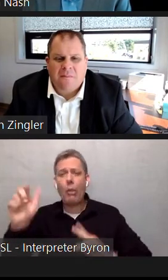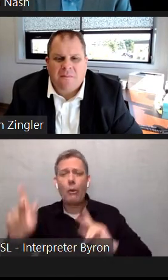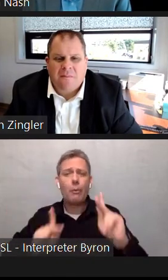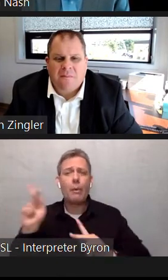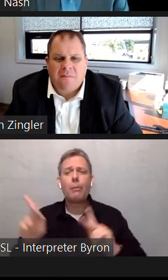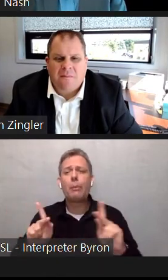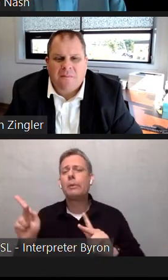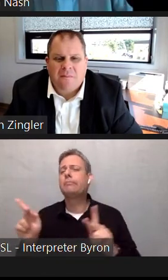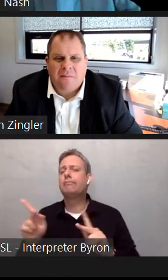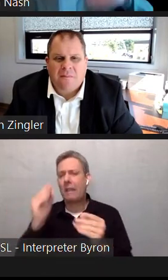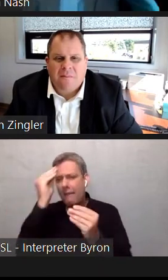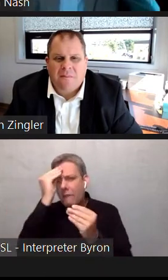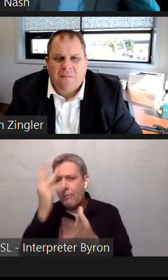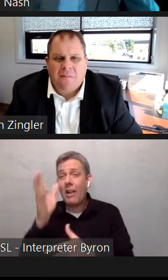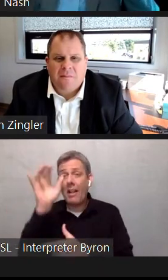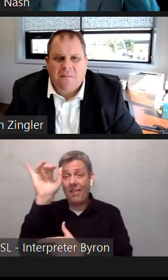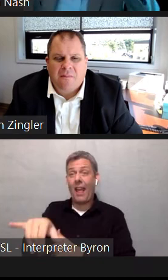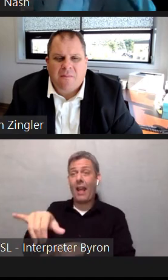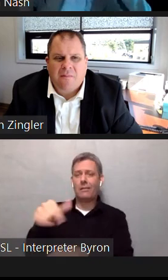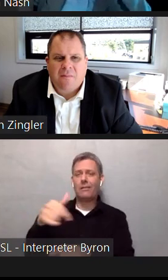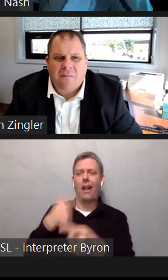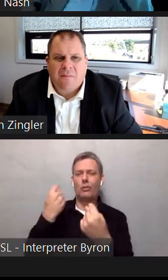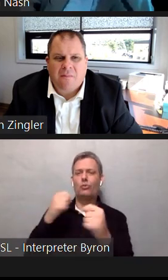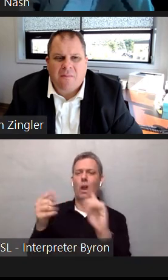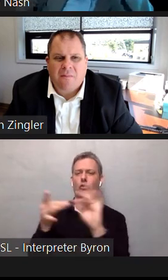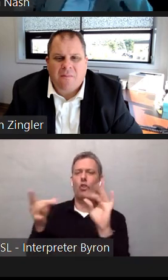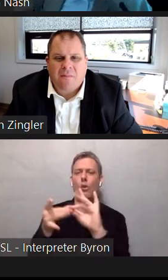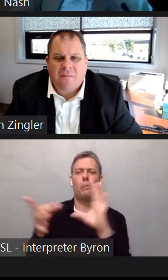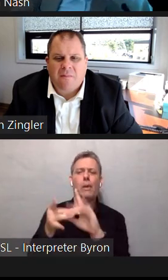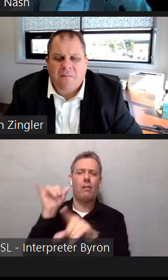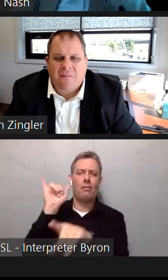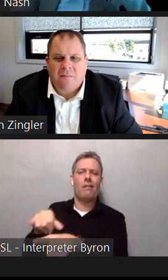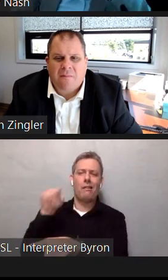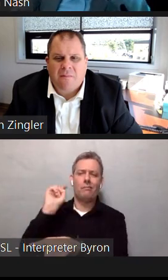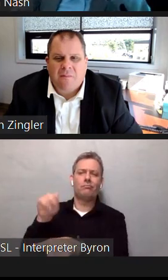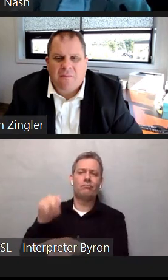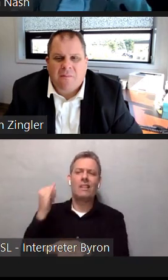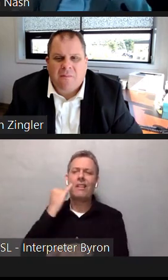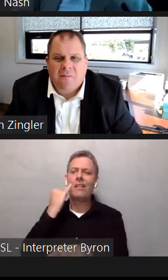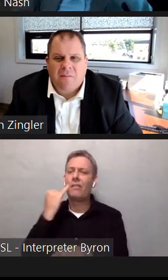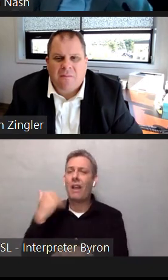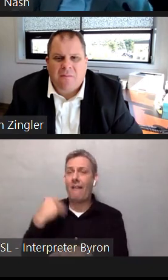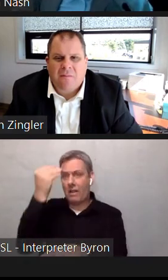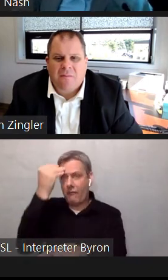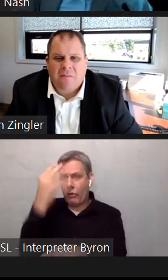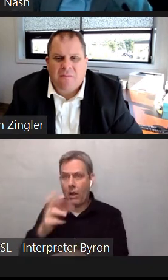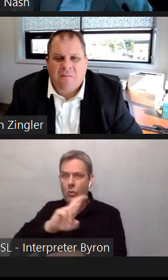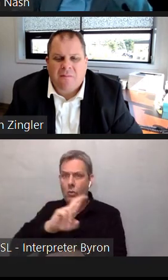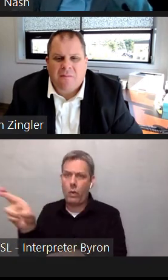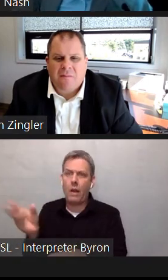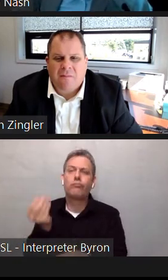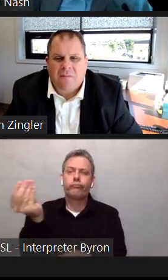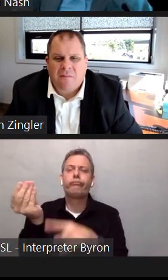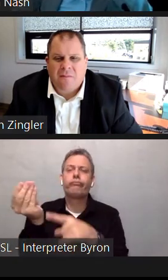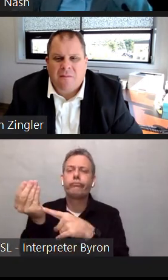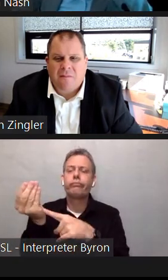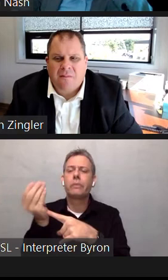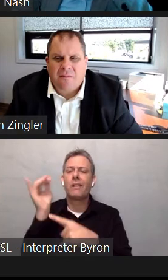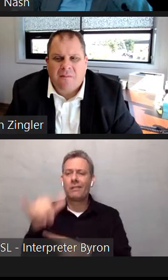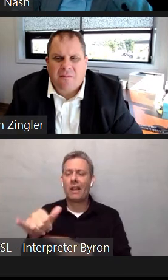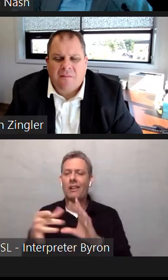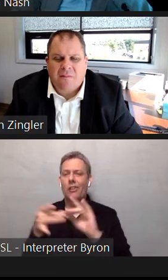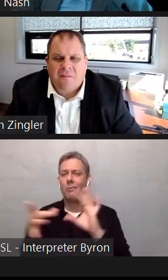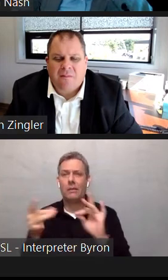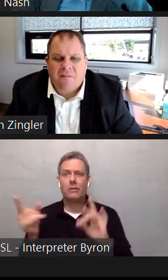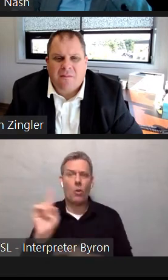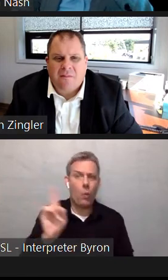I was trying to refer to if there wasn't that type of resources. So I apologize for speaking up, but that's where I was wondering where the data